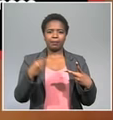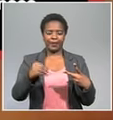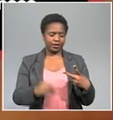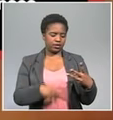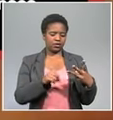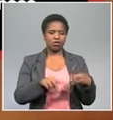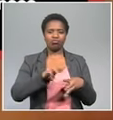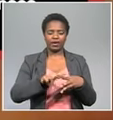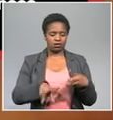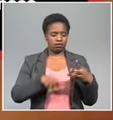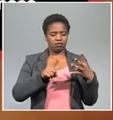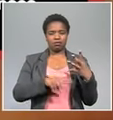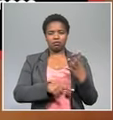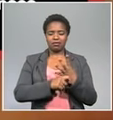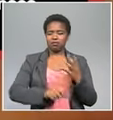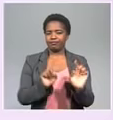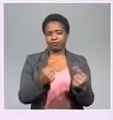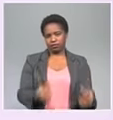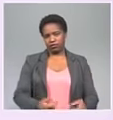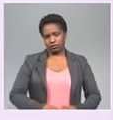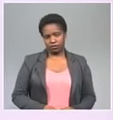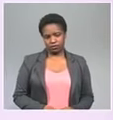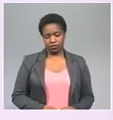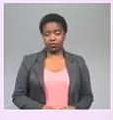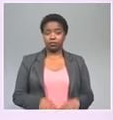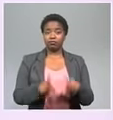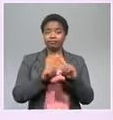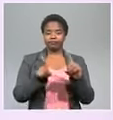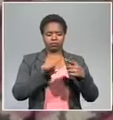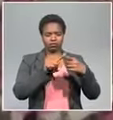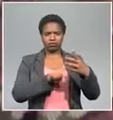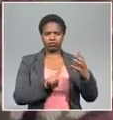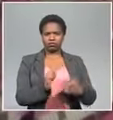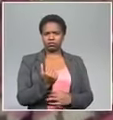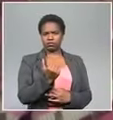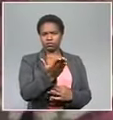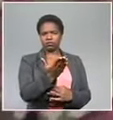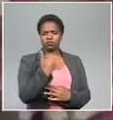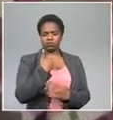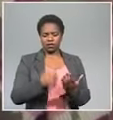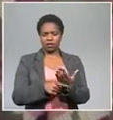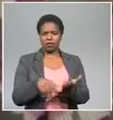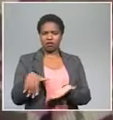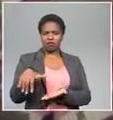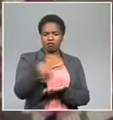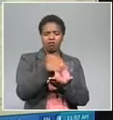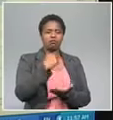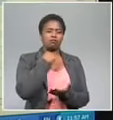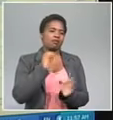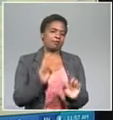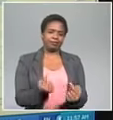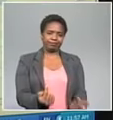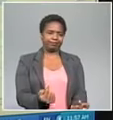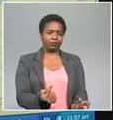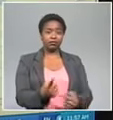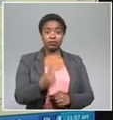rental income, or taxable interest. But if you don't file, you can't claim any deductibles like medical aid, and don't